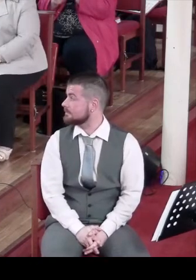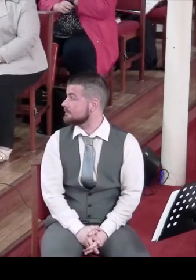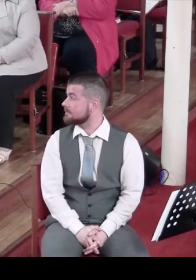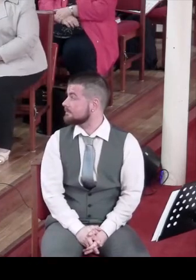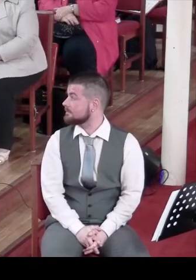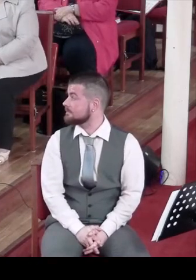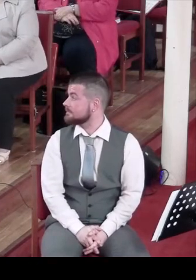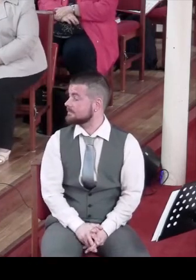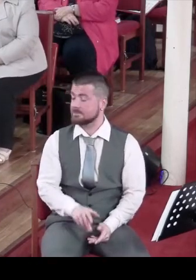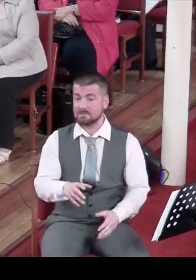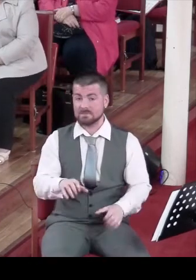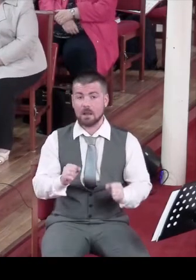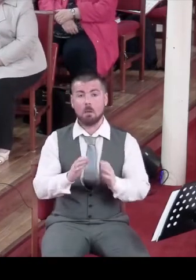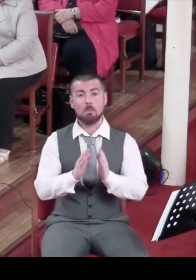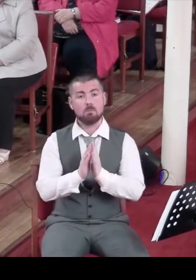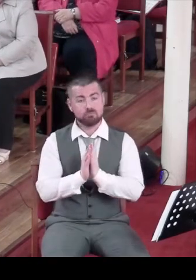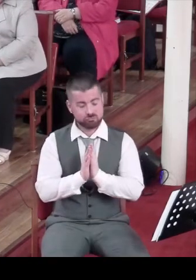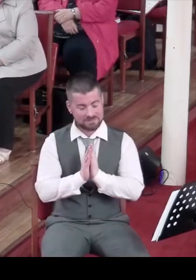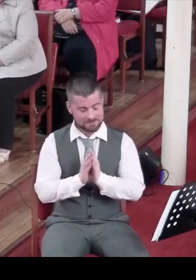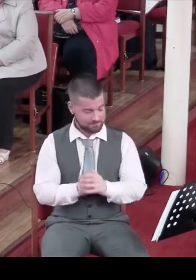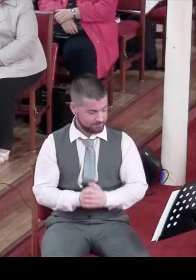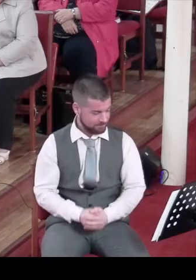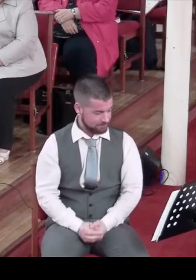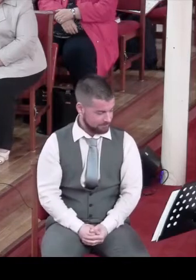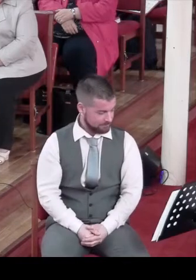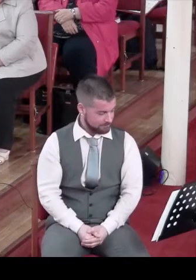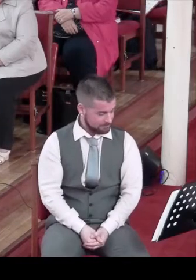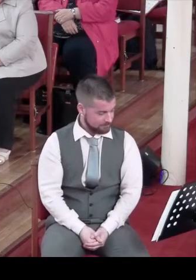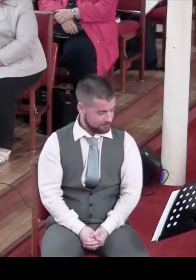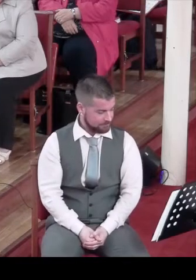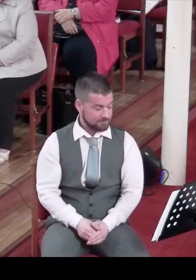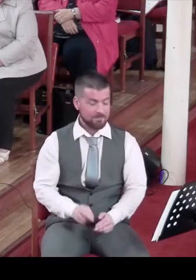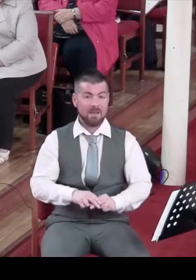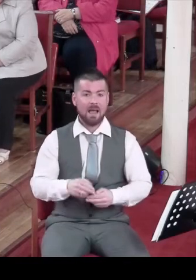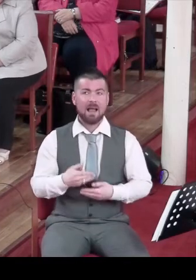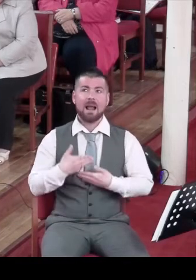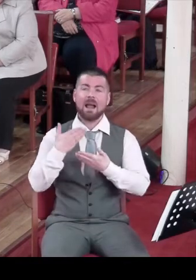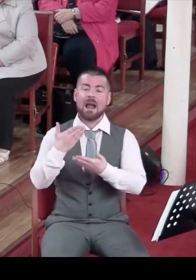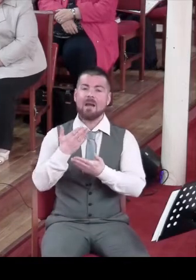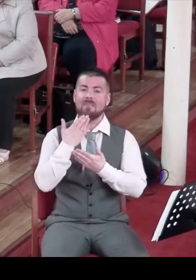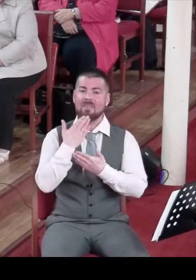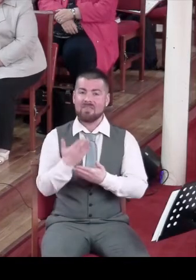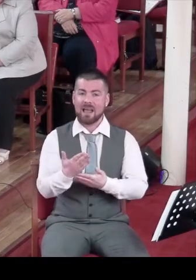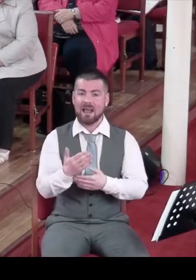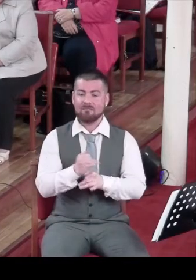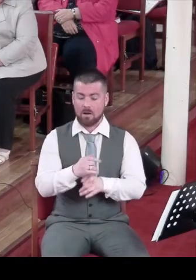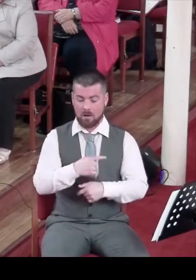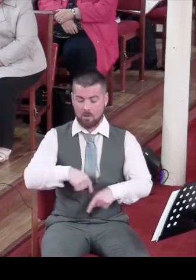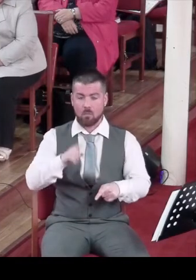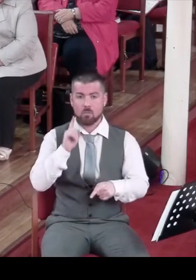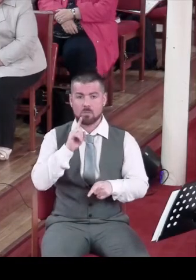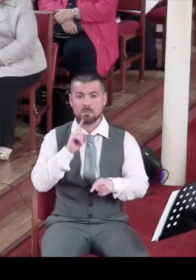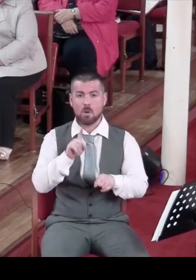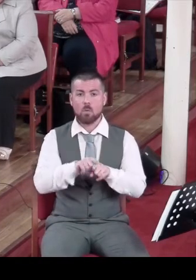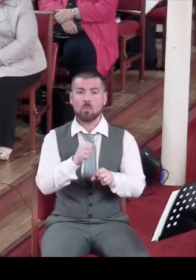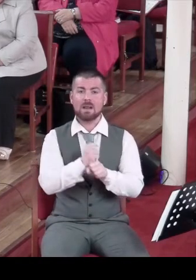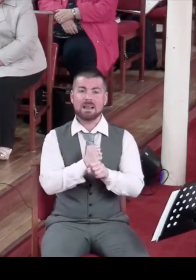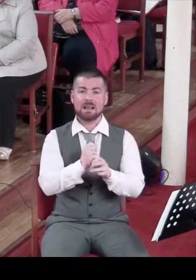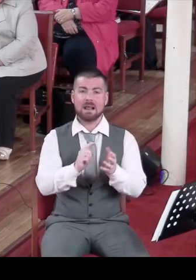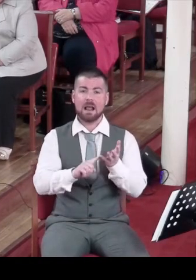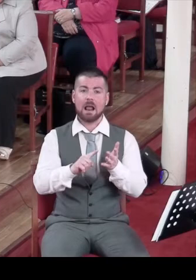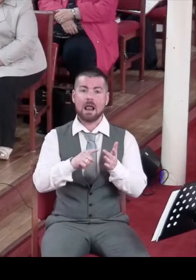Let's just say a prayer of thanks, shall we? Father, we give you thanks for these ladies and for the others in our guild and in guilds across this